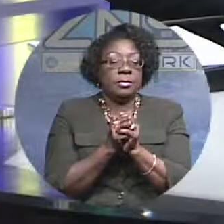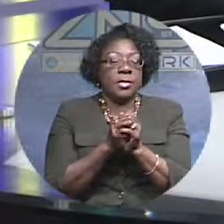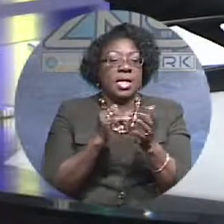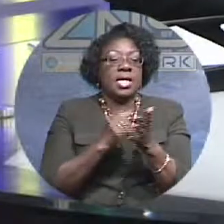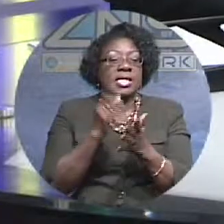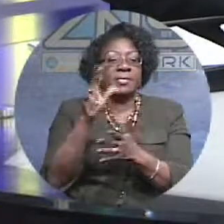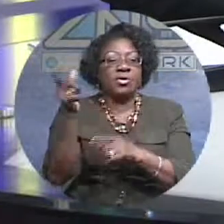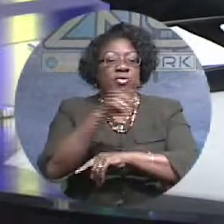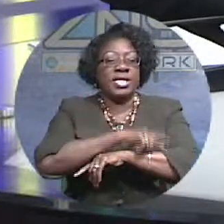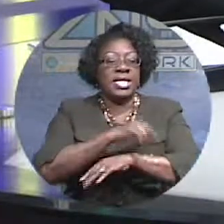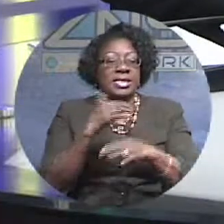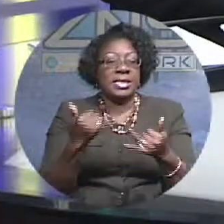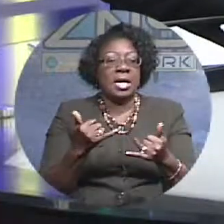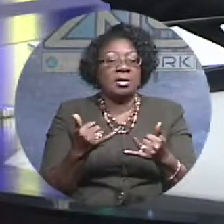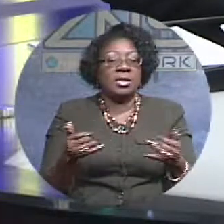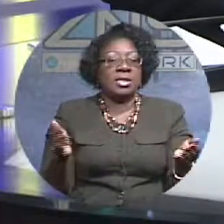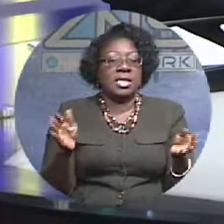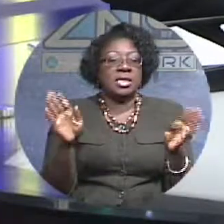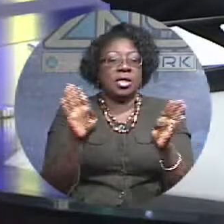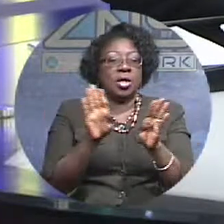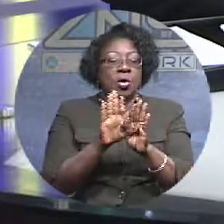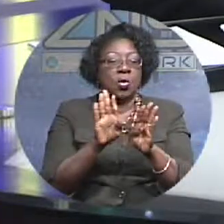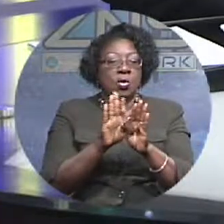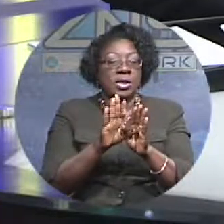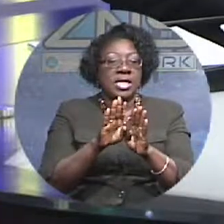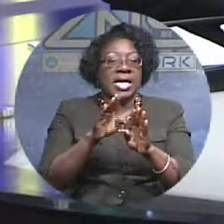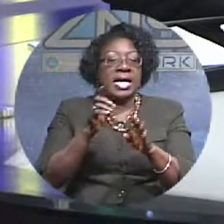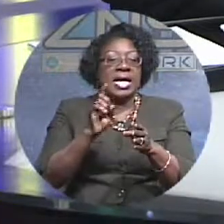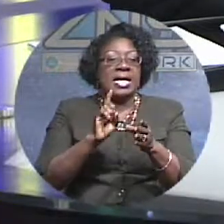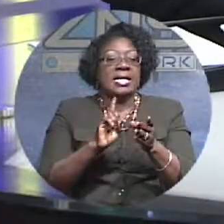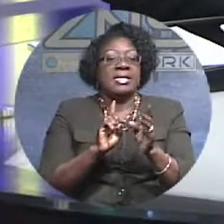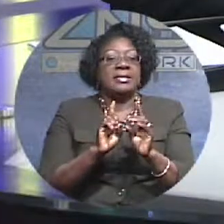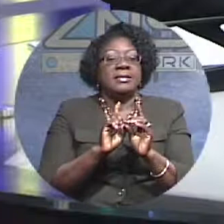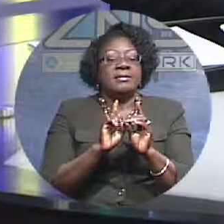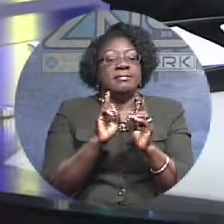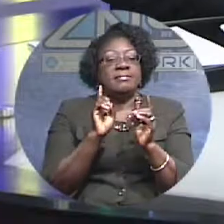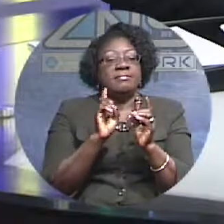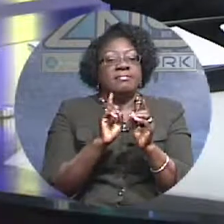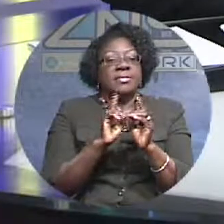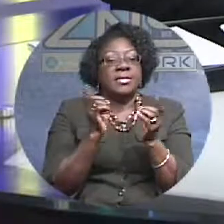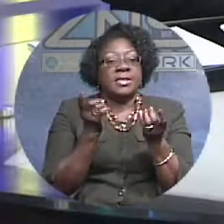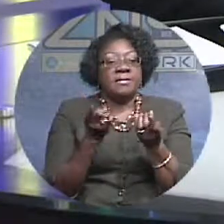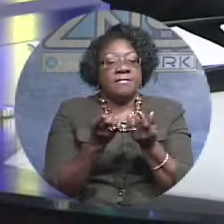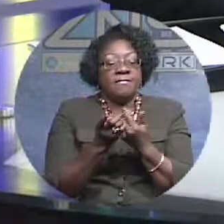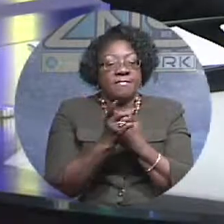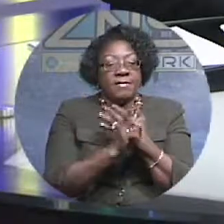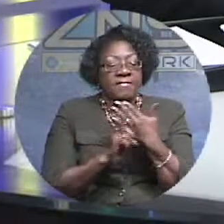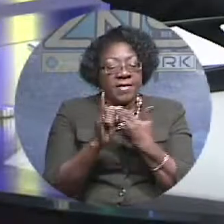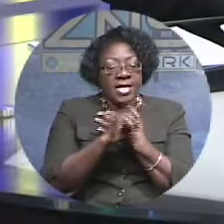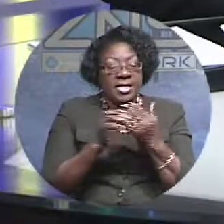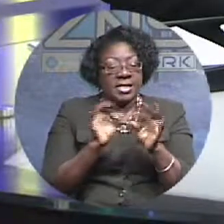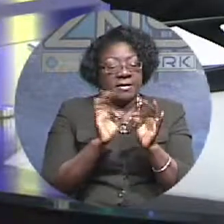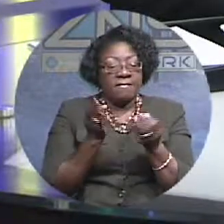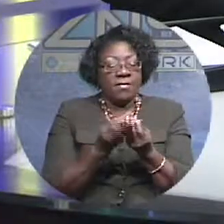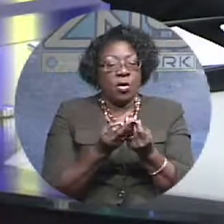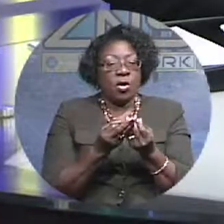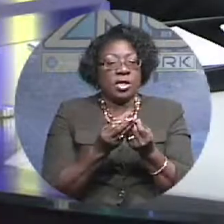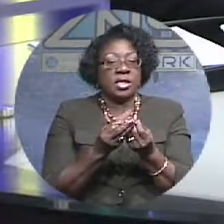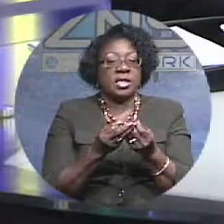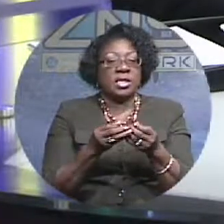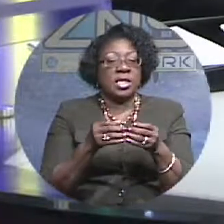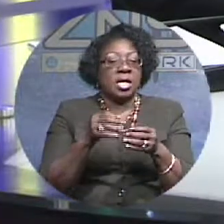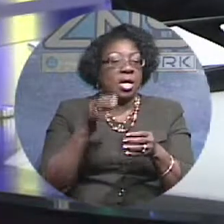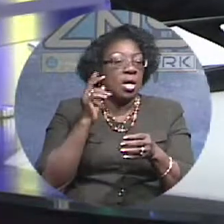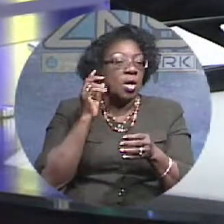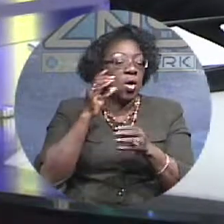It's been 3 days now since a closed Defense Force hearing began, investigating claims that five Marines subjected Cuban detainees to